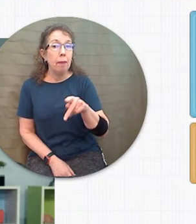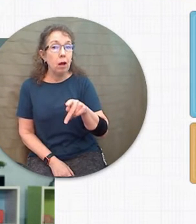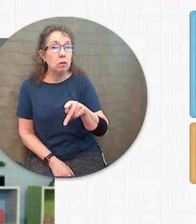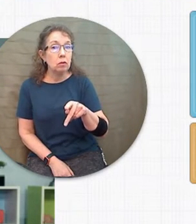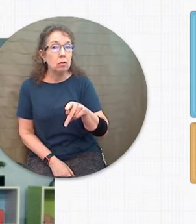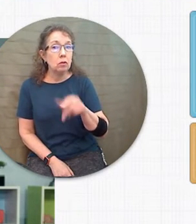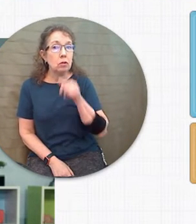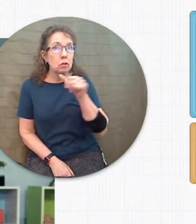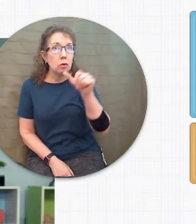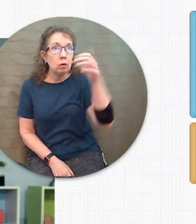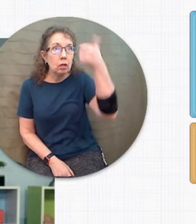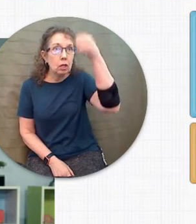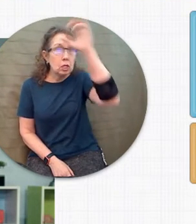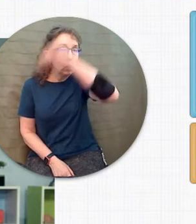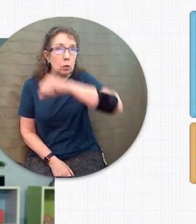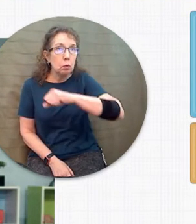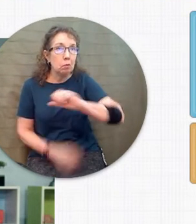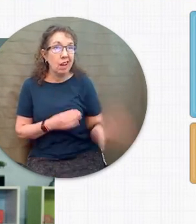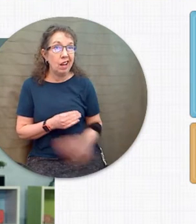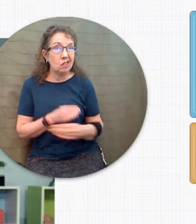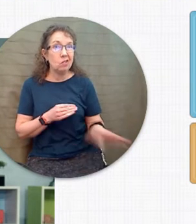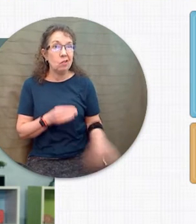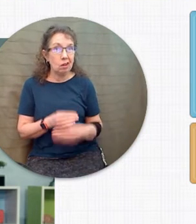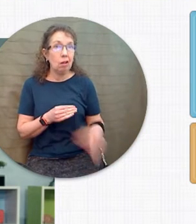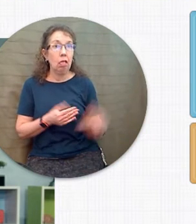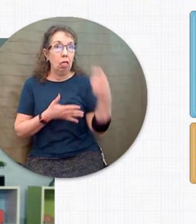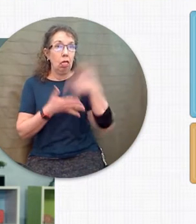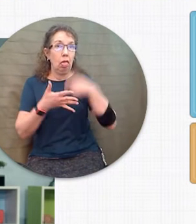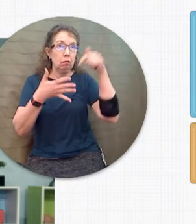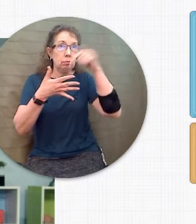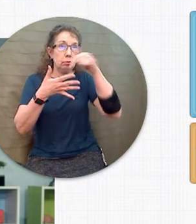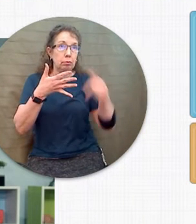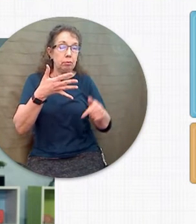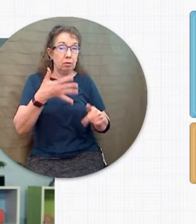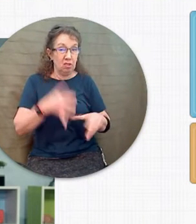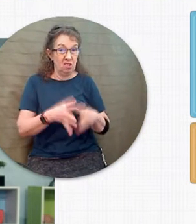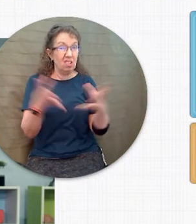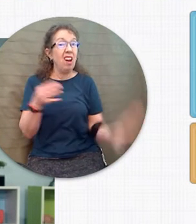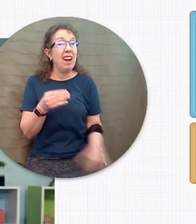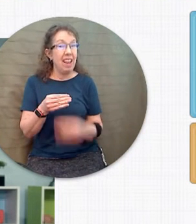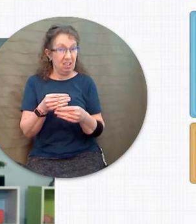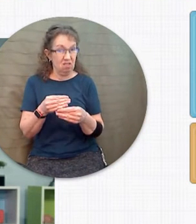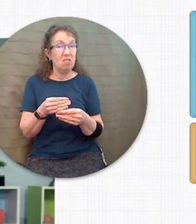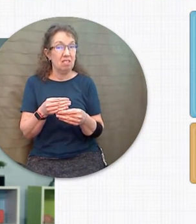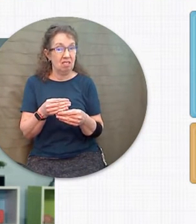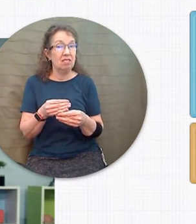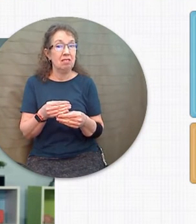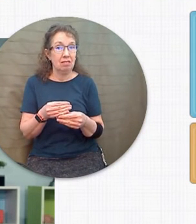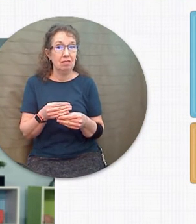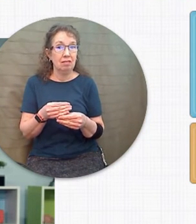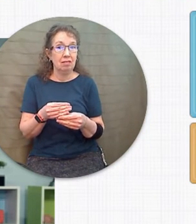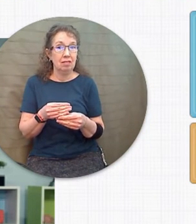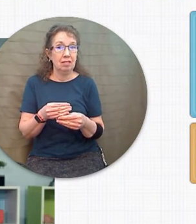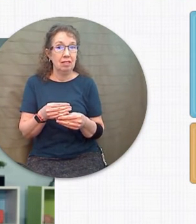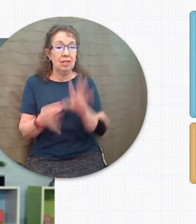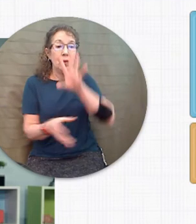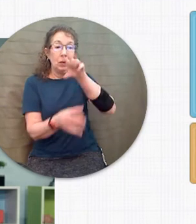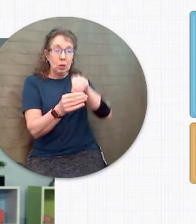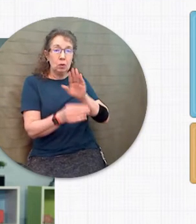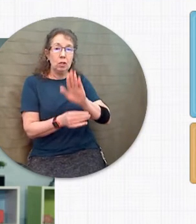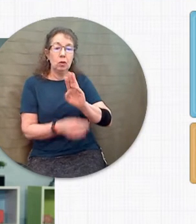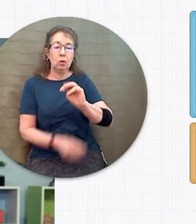there's going to be so much extra. There's quite a bit extra. These fees really add up. And they all get rolled into your mortgage that you have